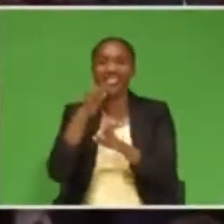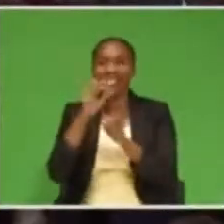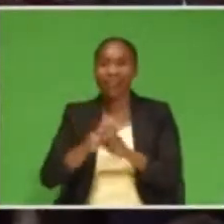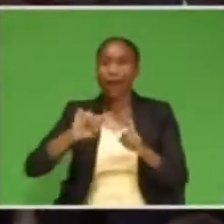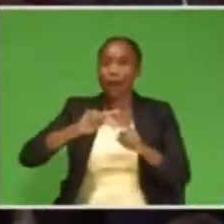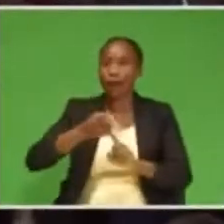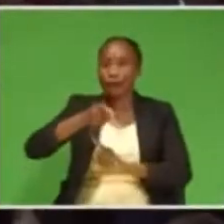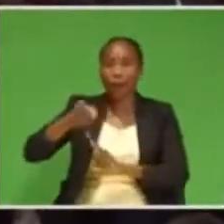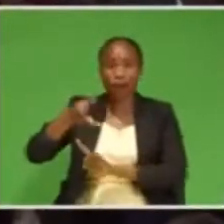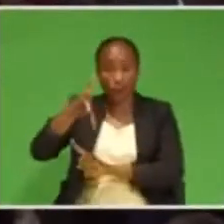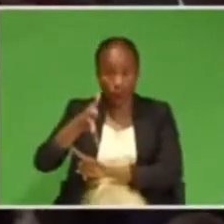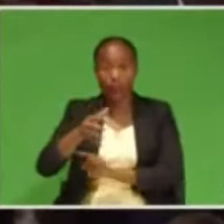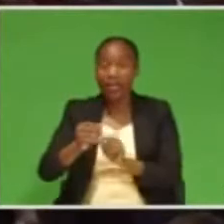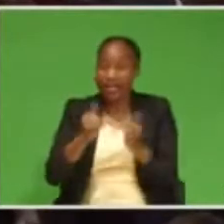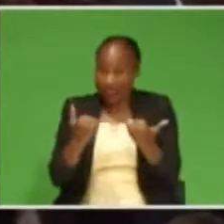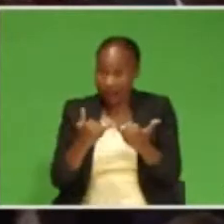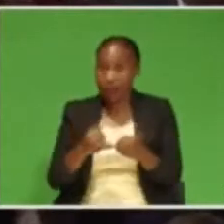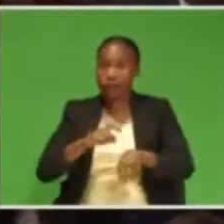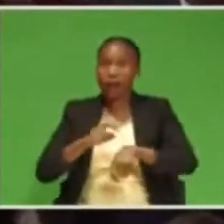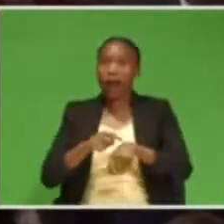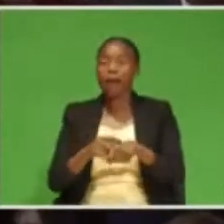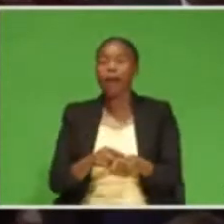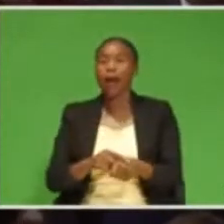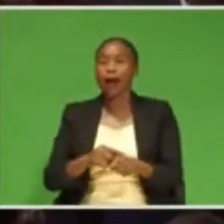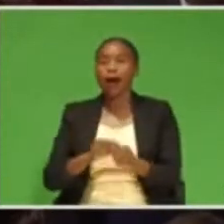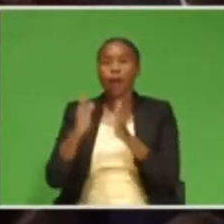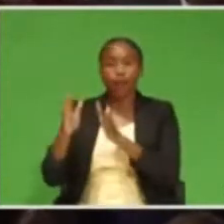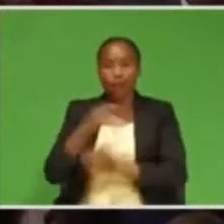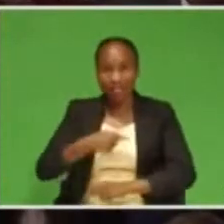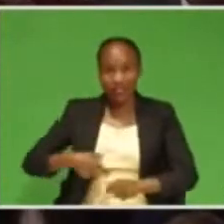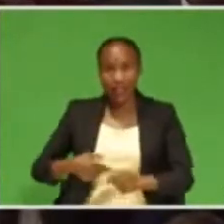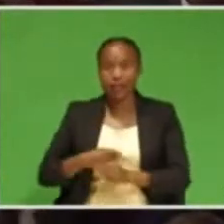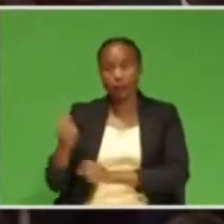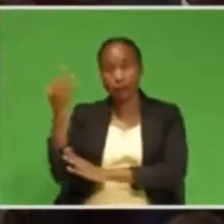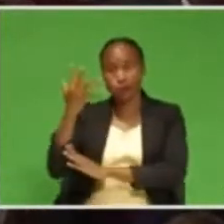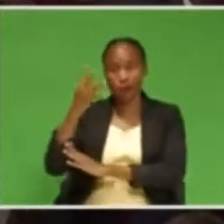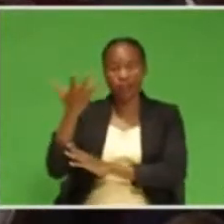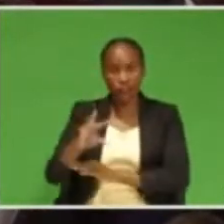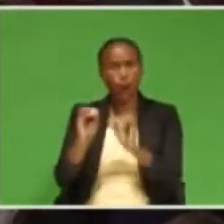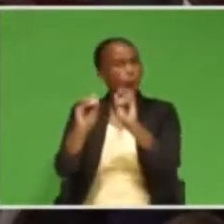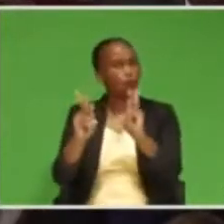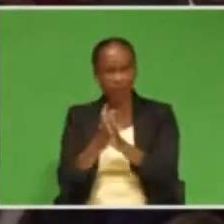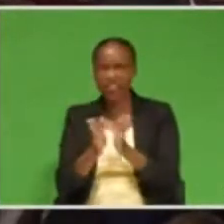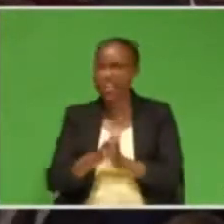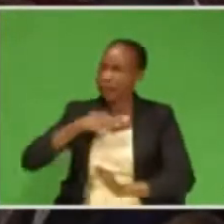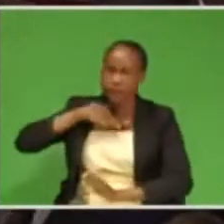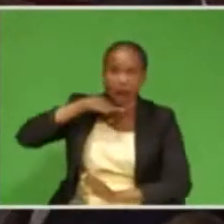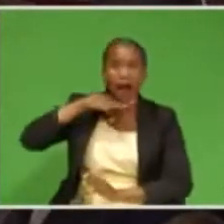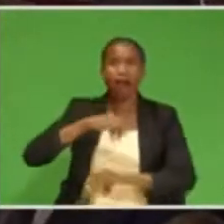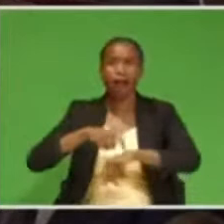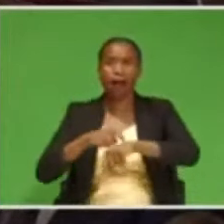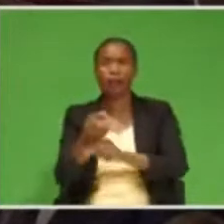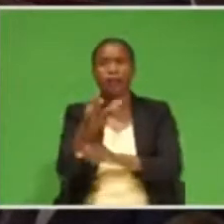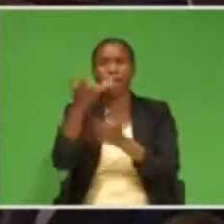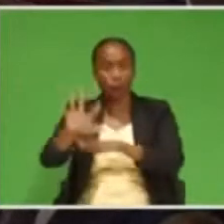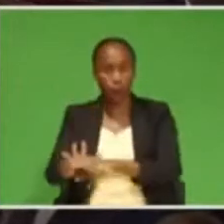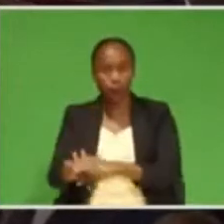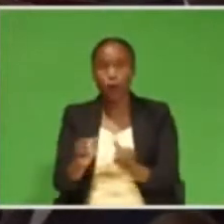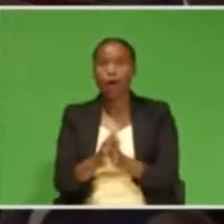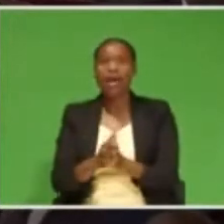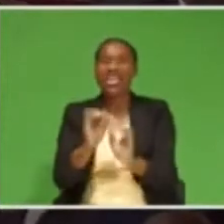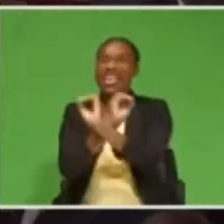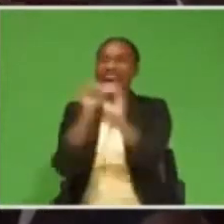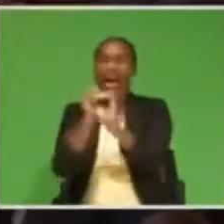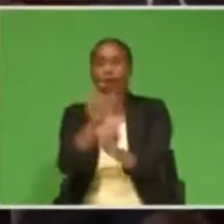the president now is addressing. I've given you an opportunity, I've given you ample time, and none of you have raised